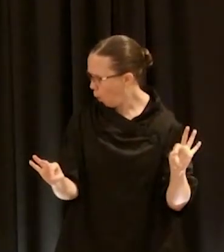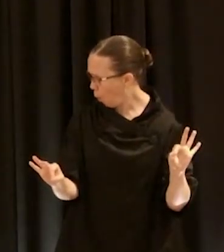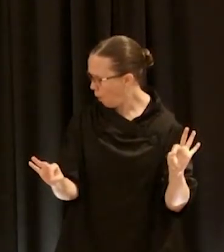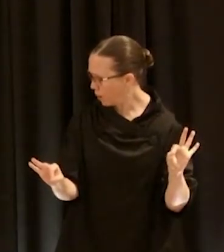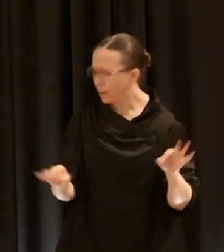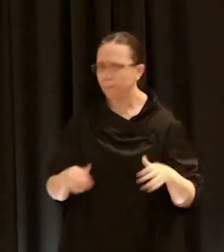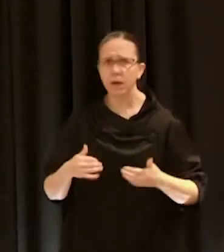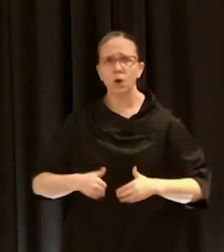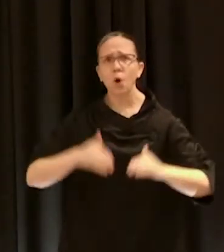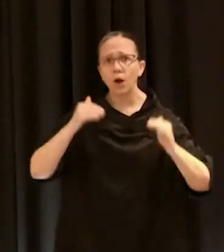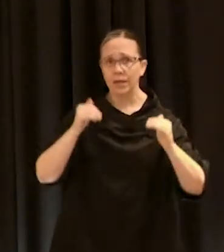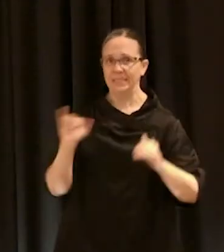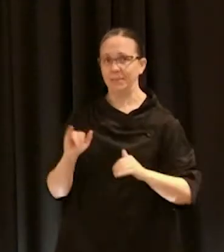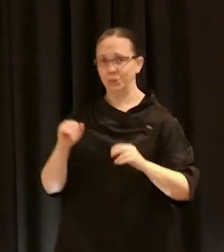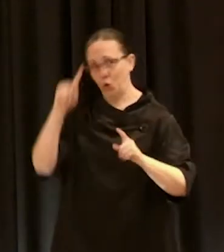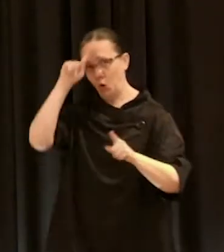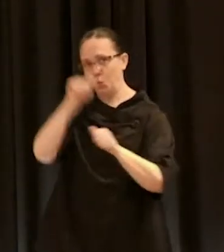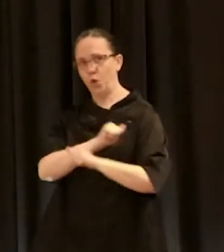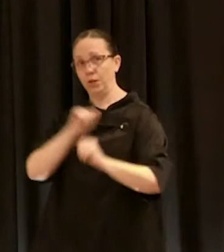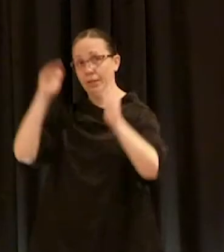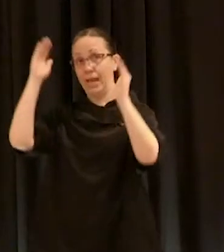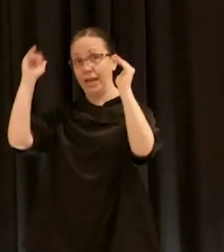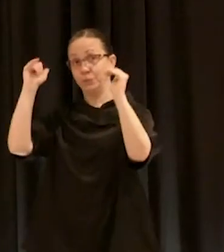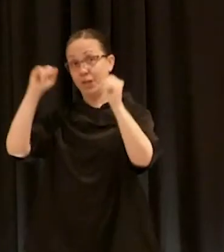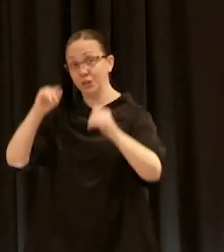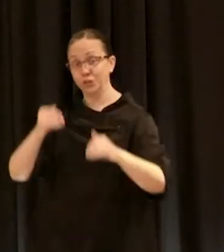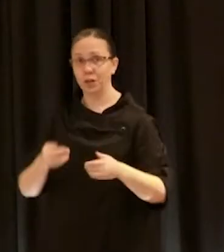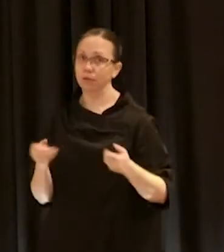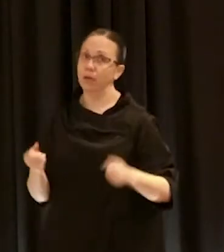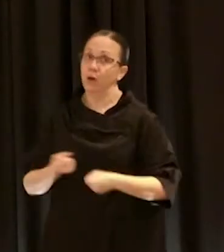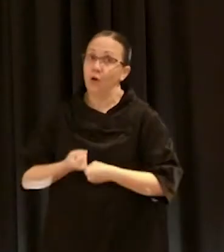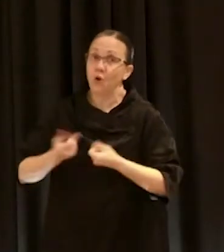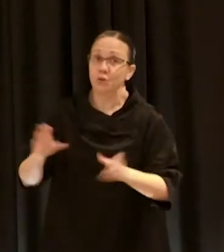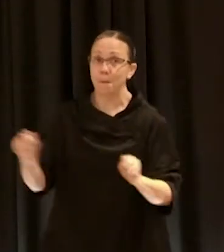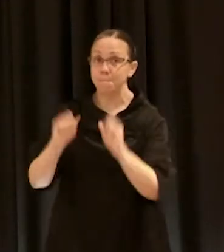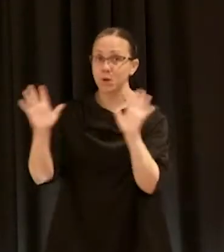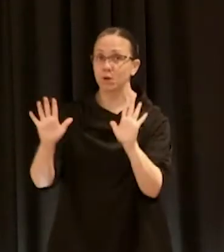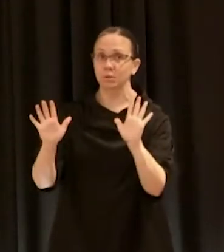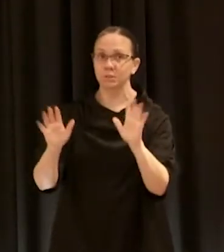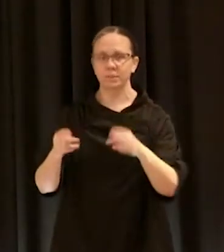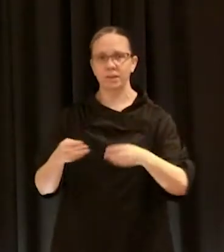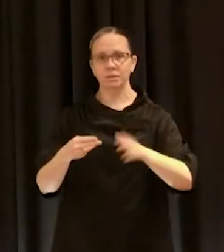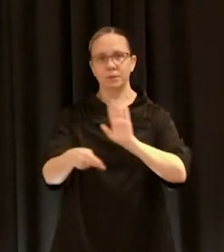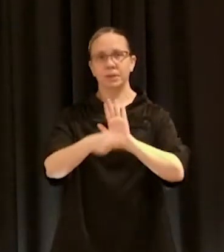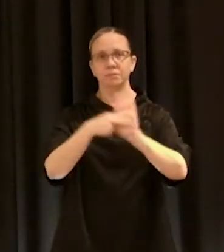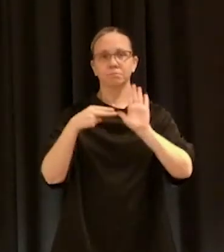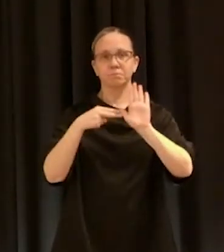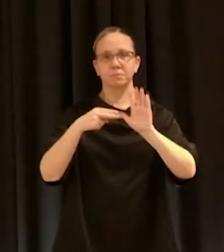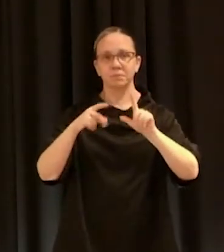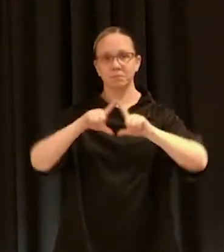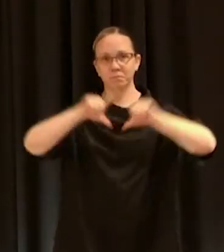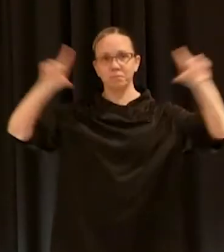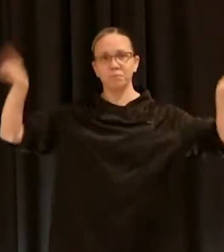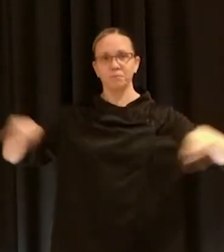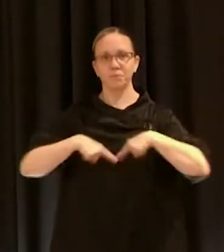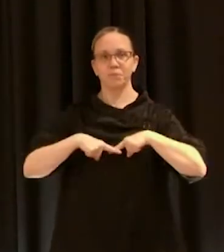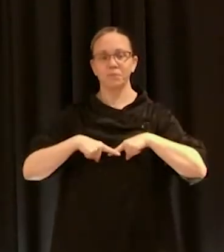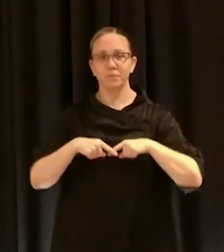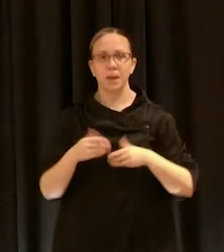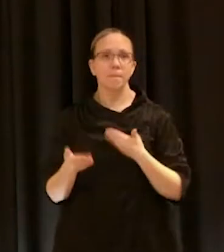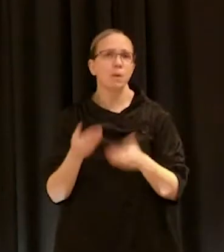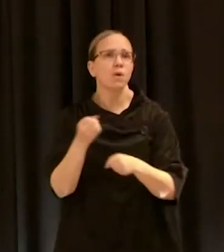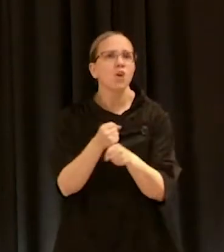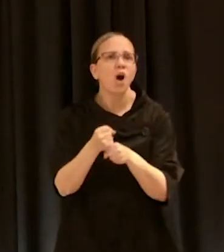the expectation is the birthplace of the miraculous. This is going to be one of those statements. It's going to be on banners. It's going to be on billboards. We'll probably have